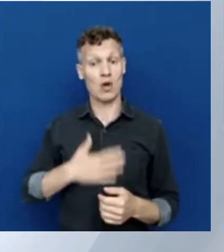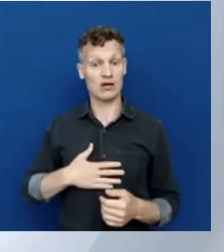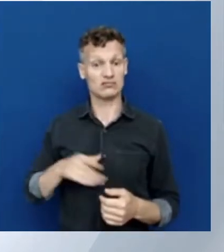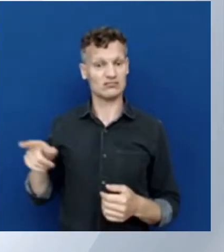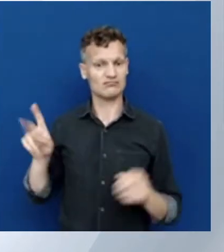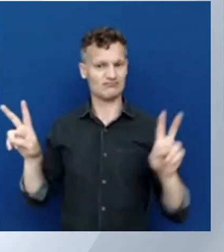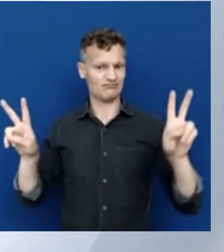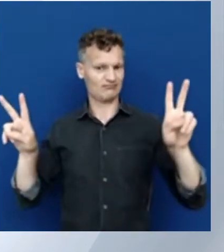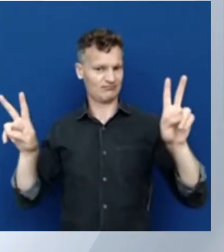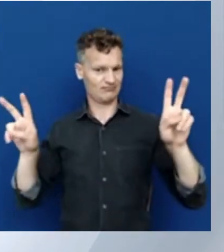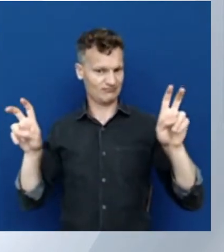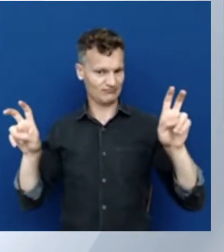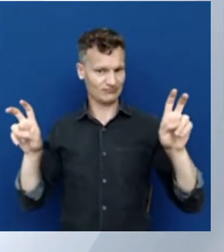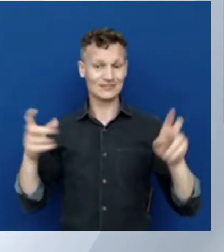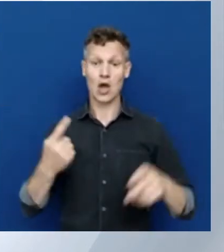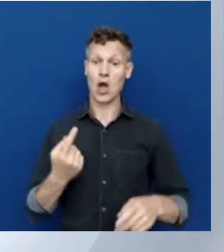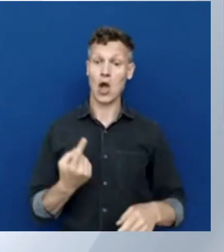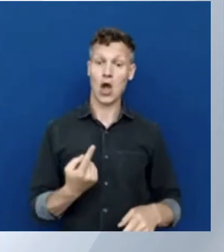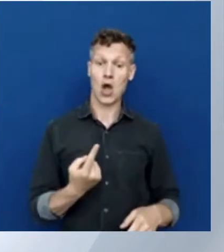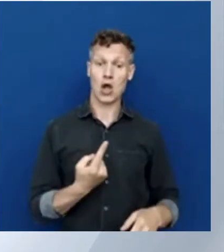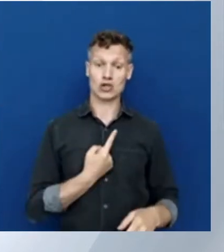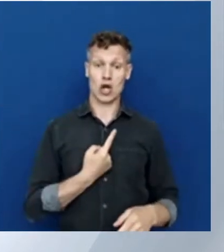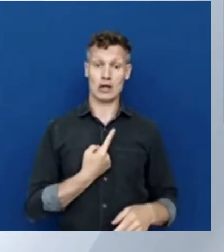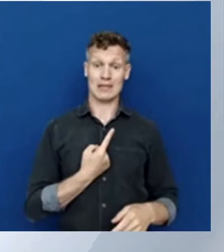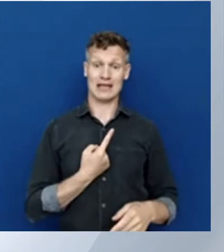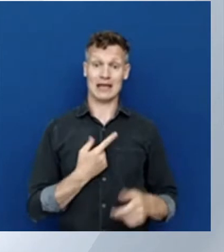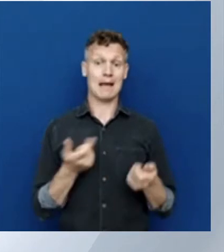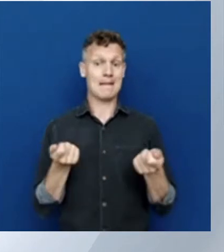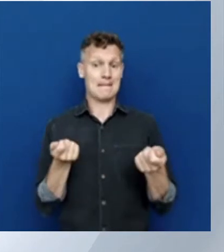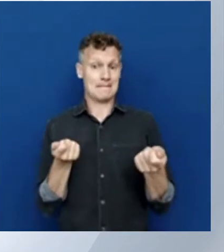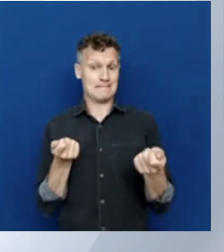mastery, and purpose.